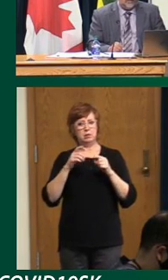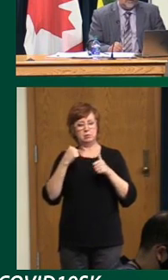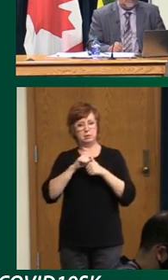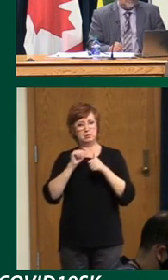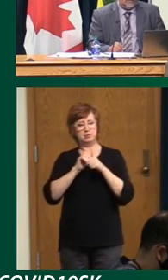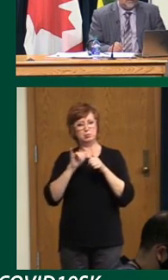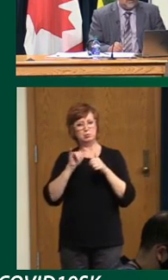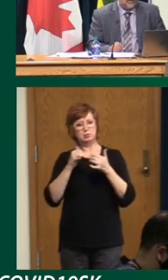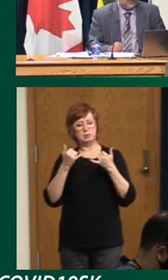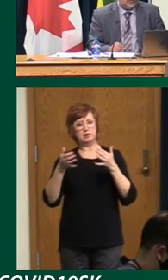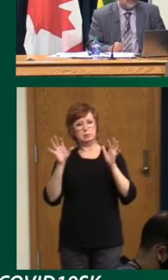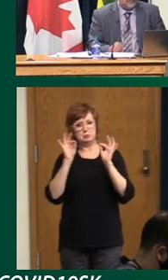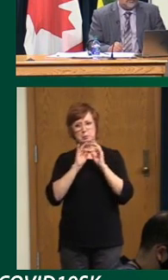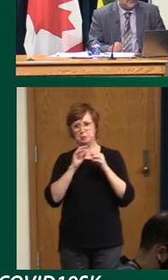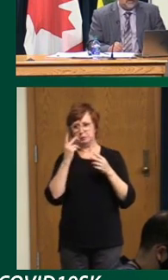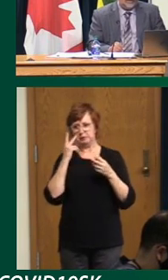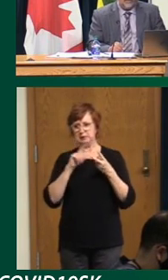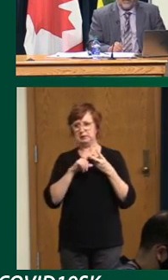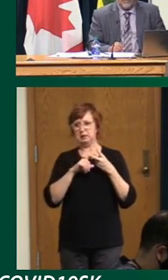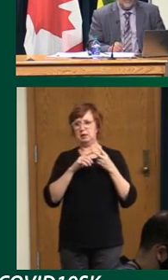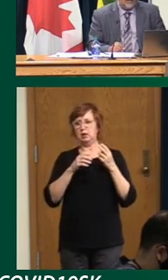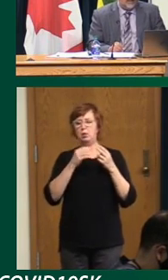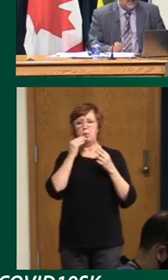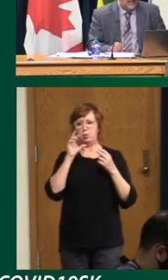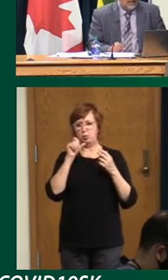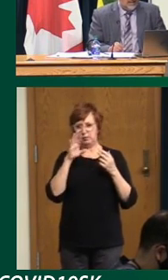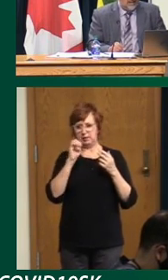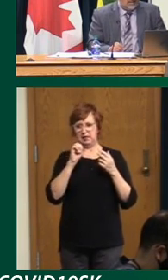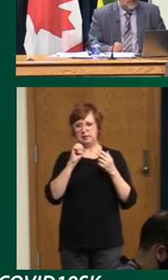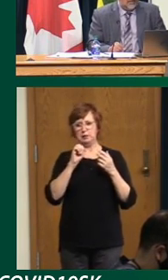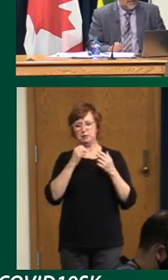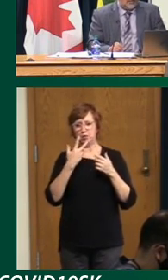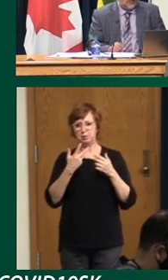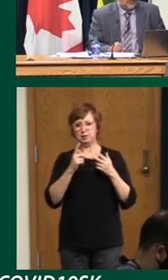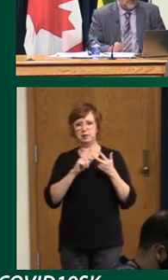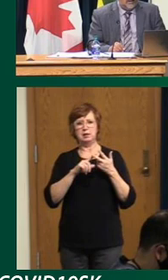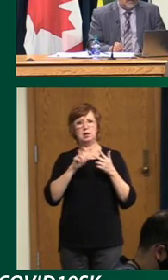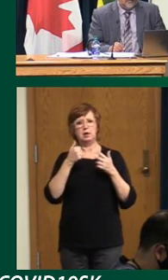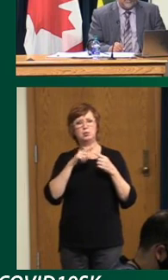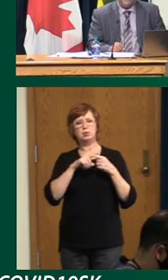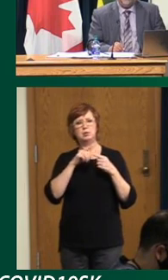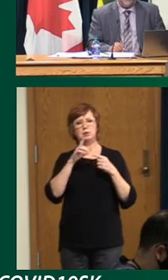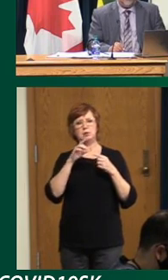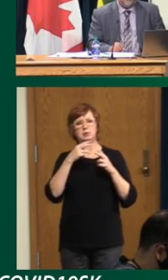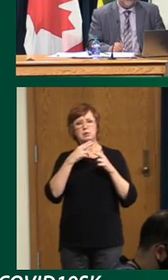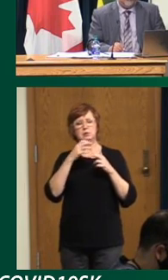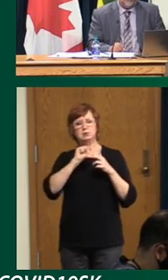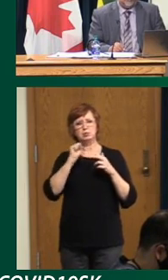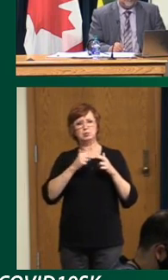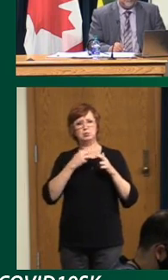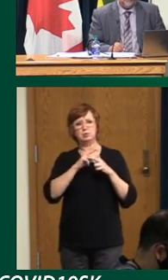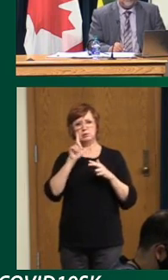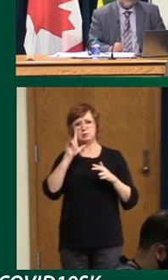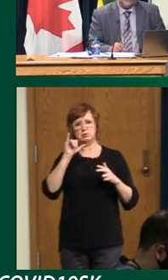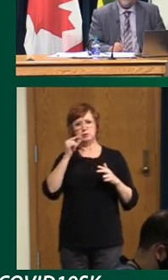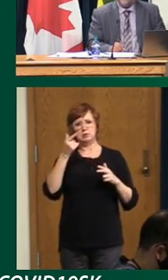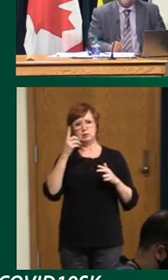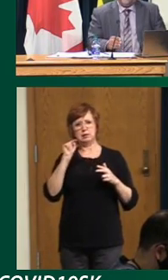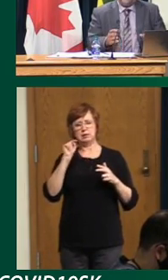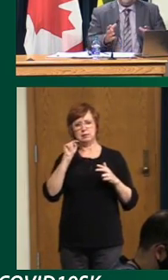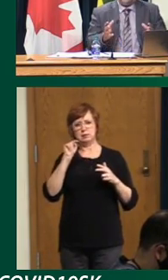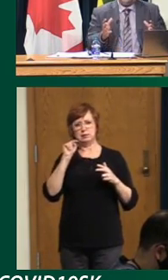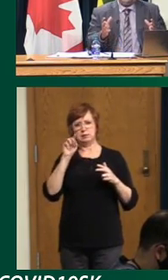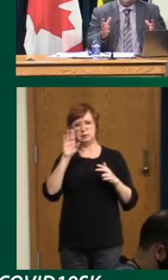outbreak. So that's very concerning. 3 in group homes, 1 in a shelter, Lighthouse in Saskatoon, 5 outbreaks in long-term care